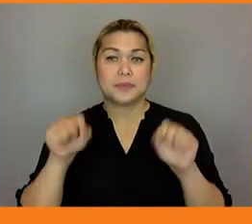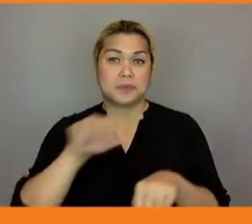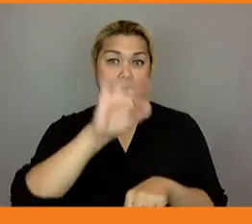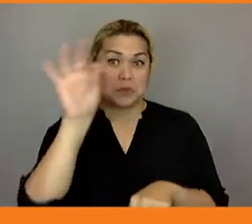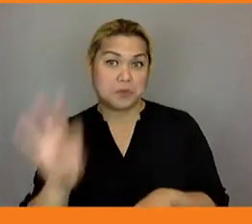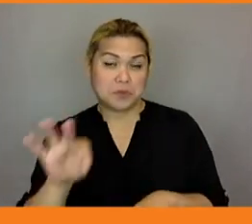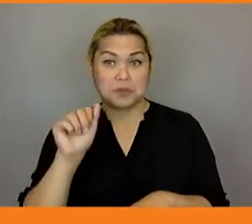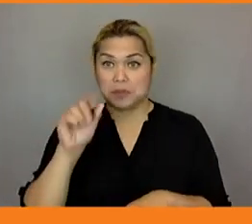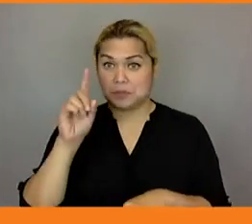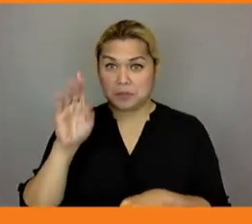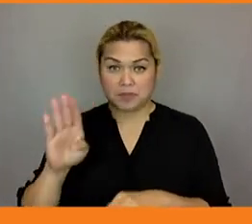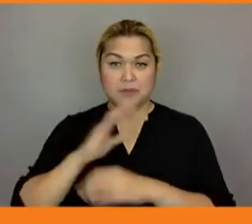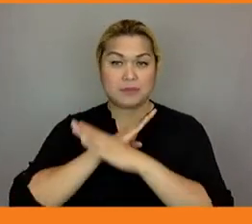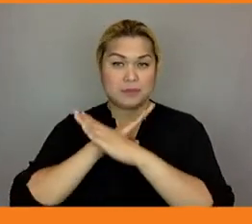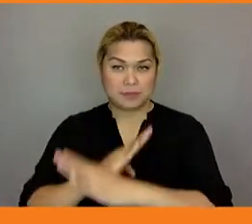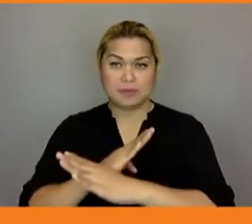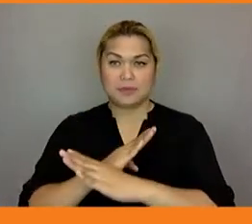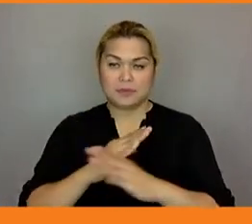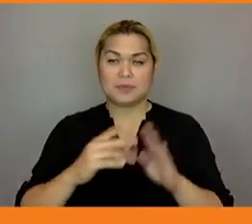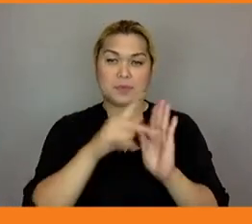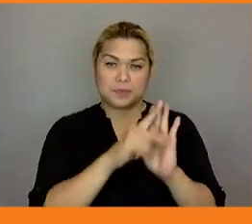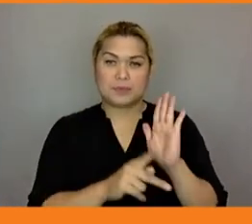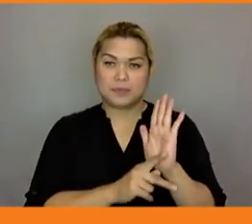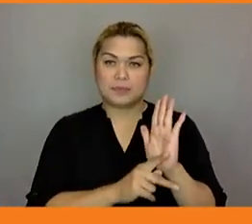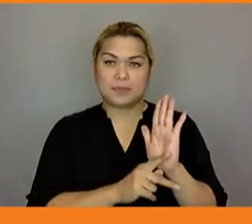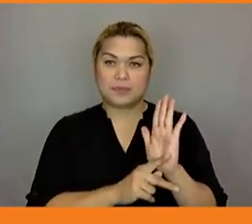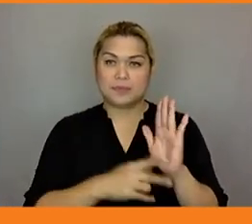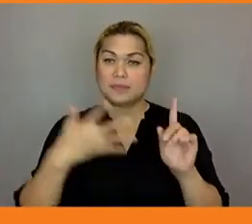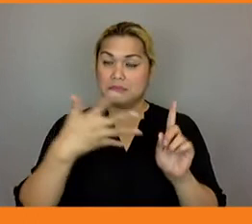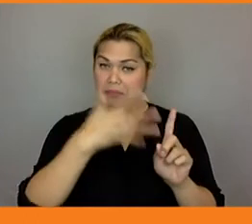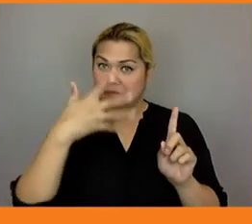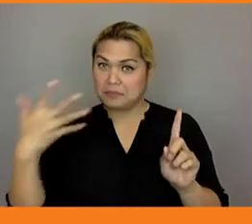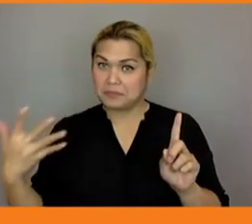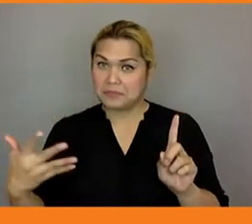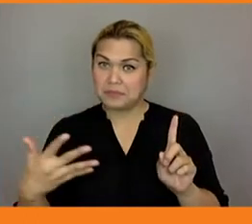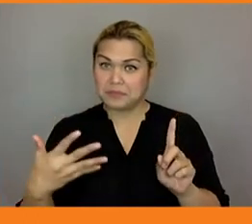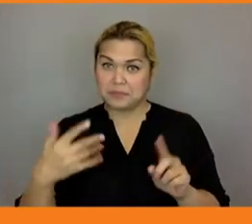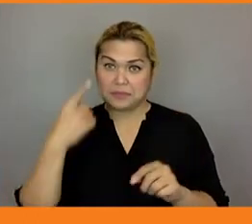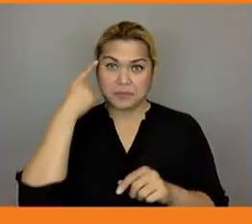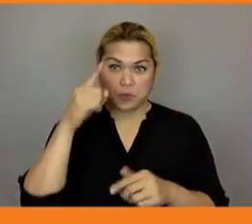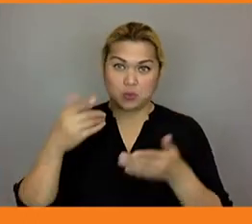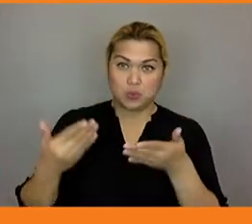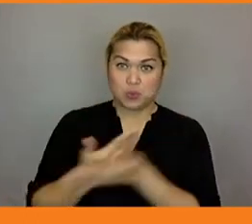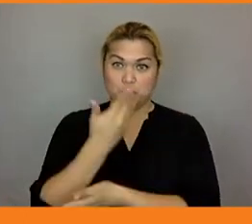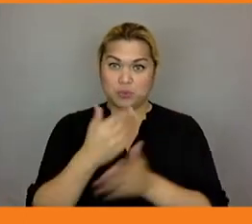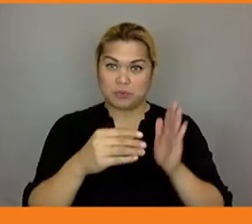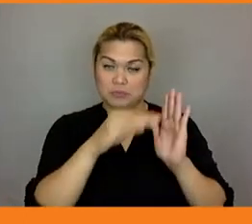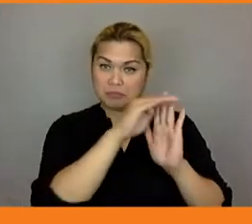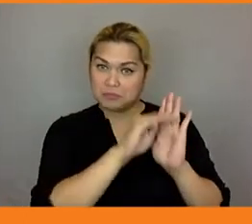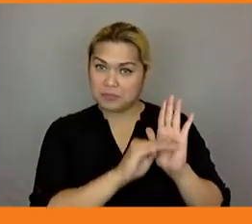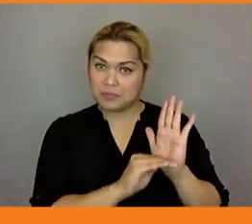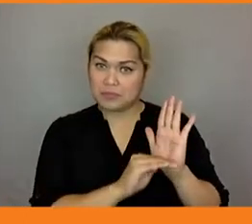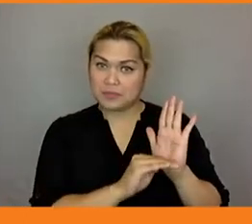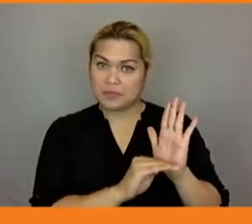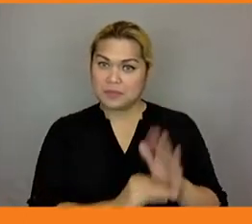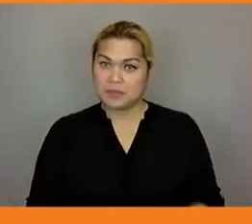include LGBTQ into the new policy? Mr. President, will we include the LGBTQ as part of our